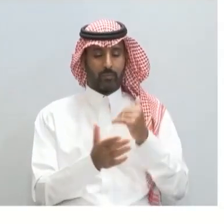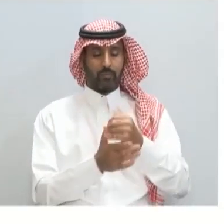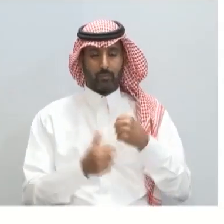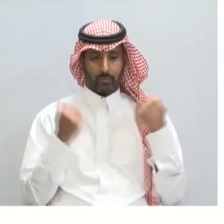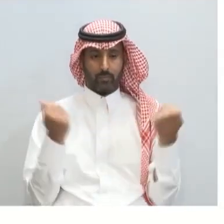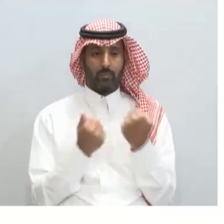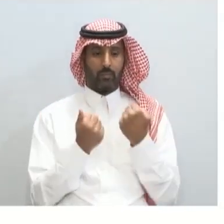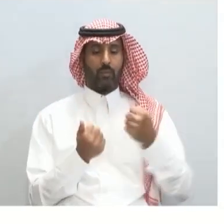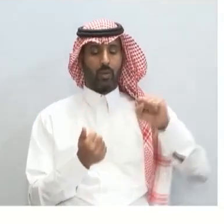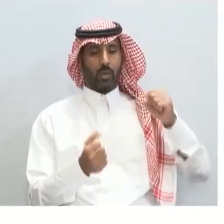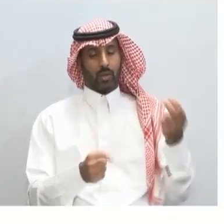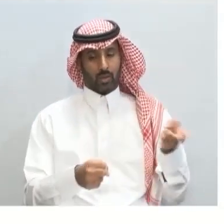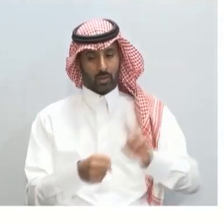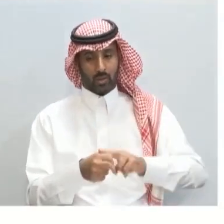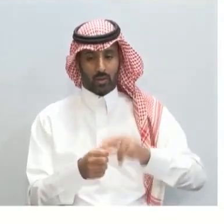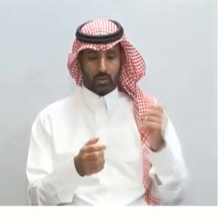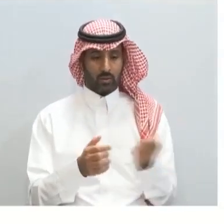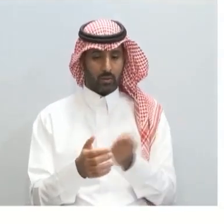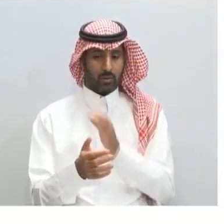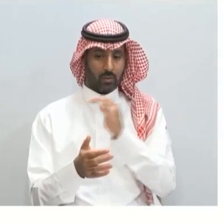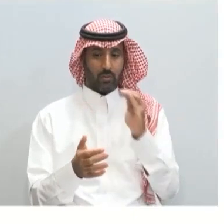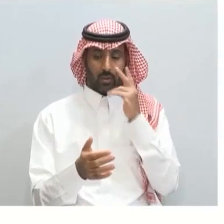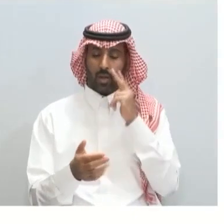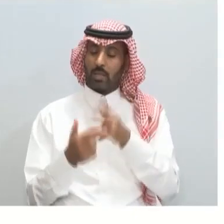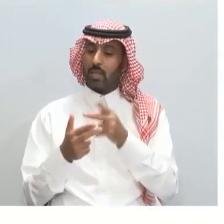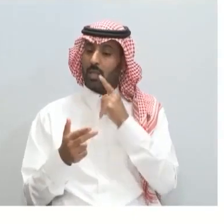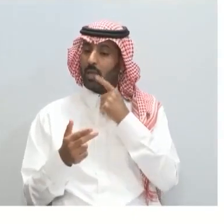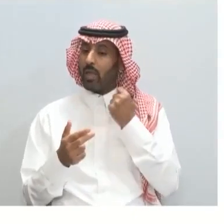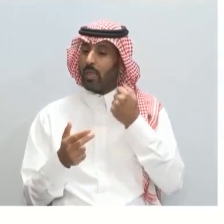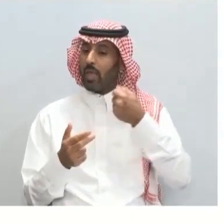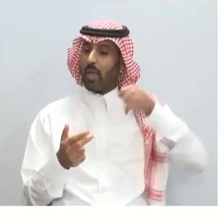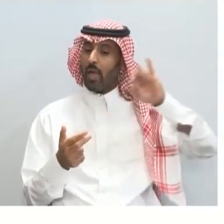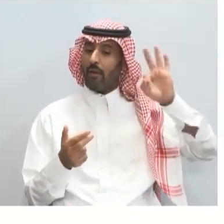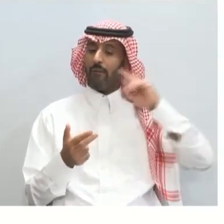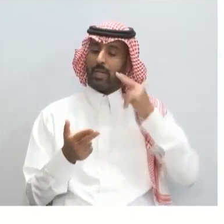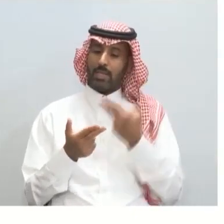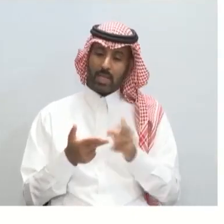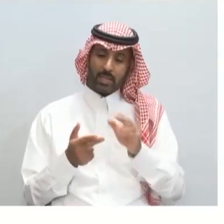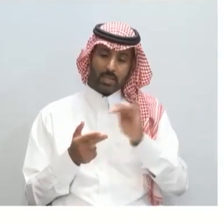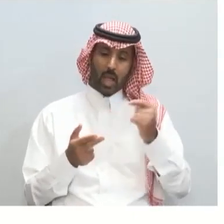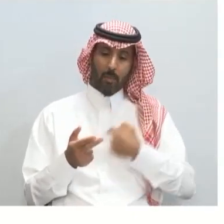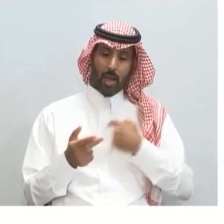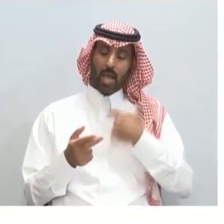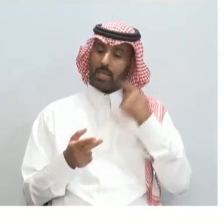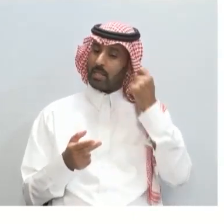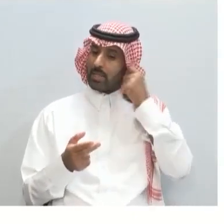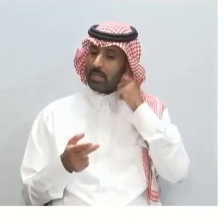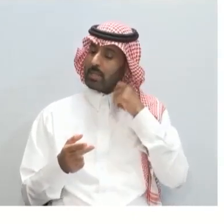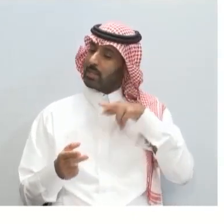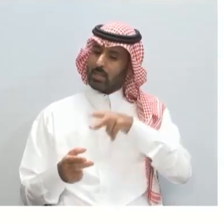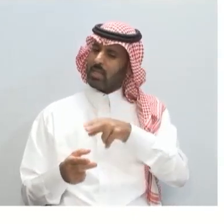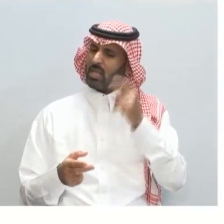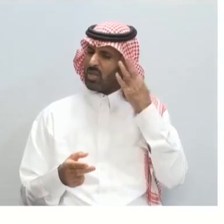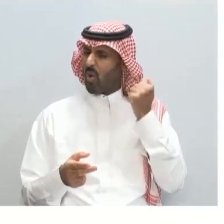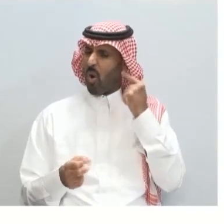exercise a rewrite each sentence as a conditional the first one is already done my sister doesn't know what happened